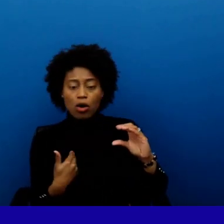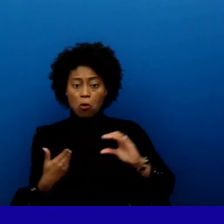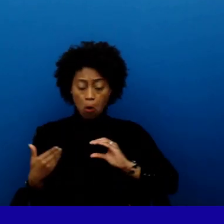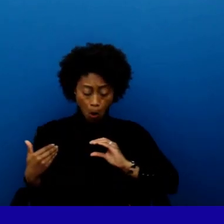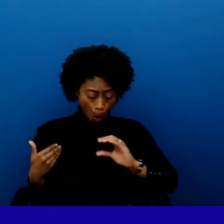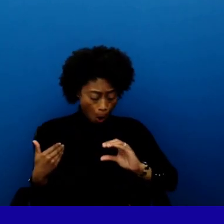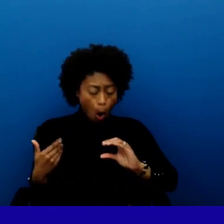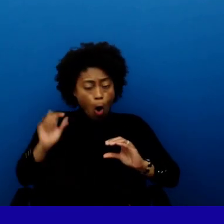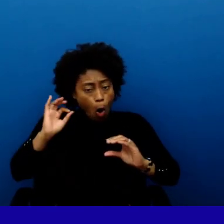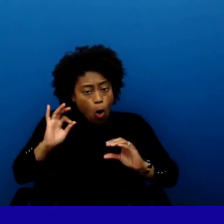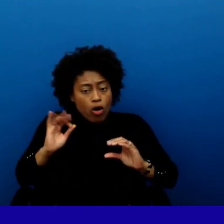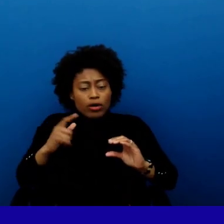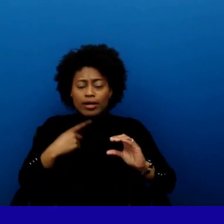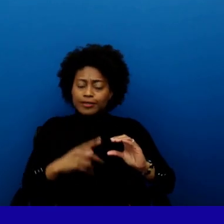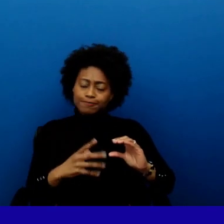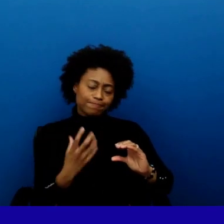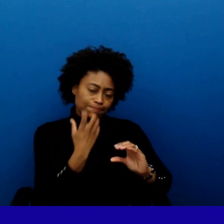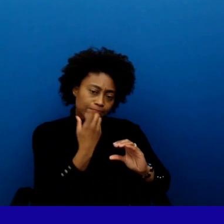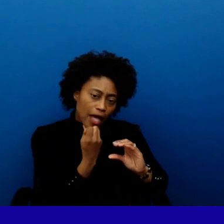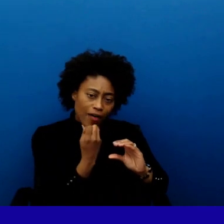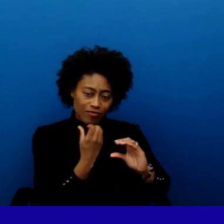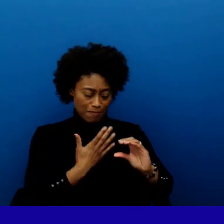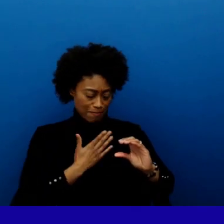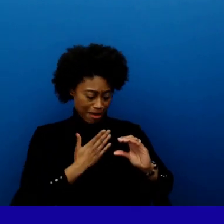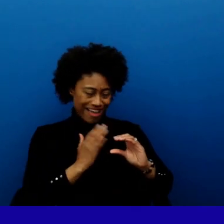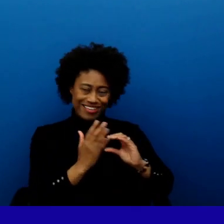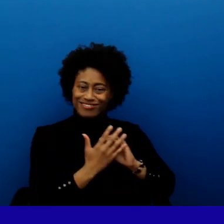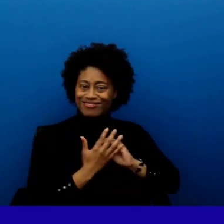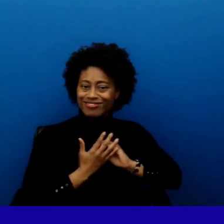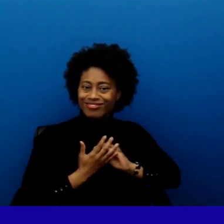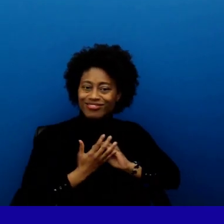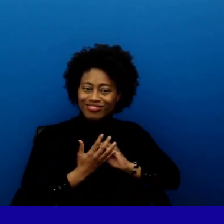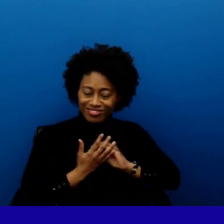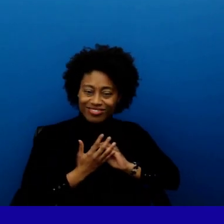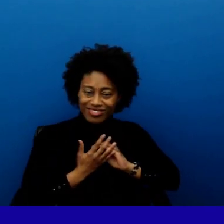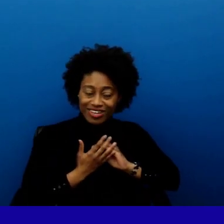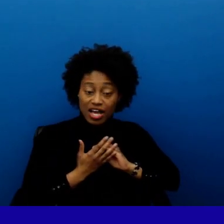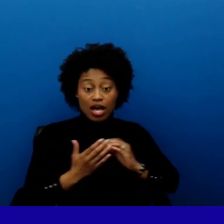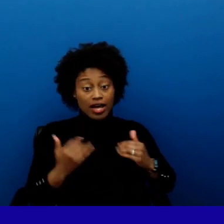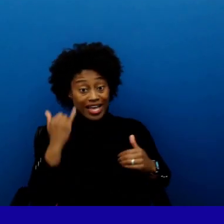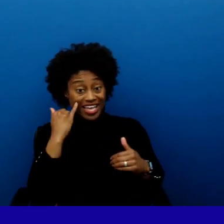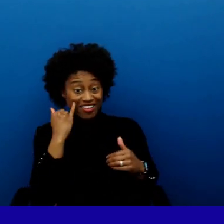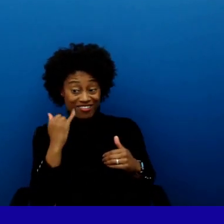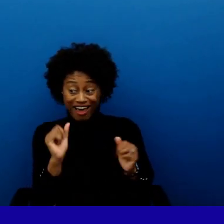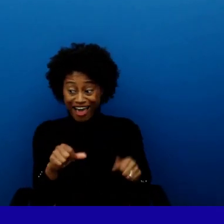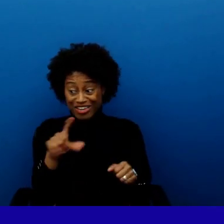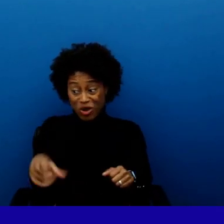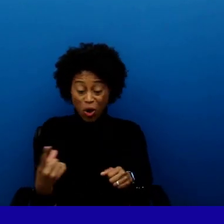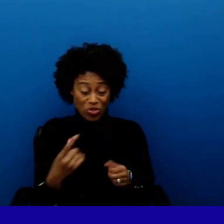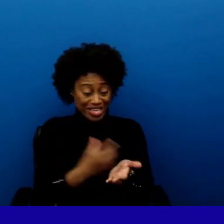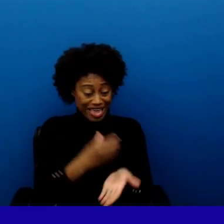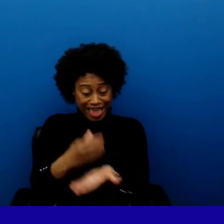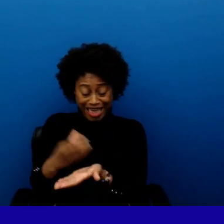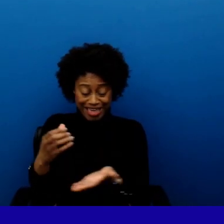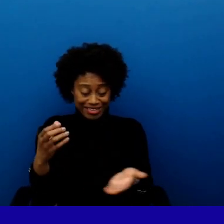being mindful, loving yourself, and being like, if all I can do is like put a bunch of cans in like empty